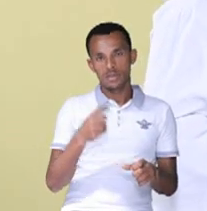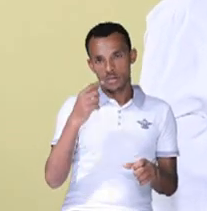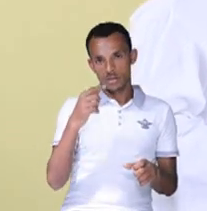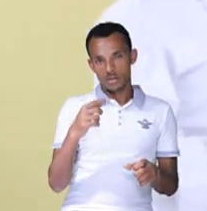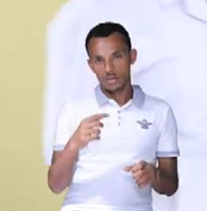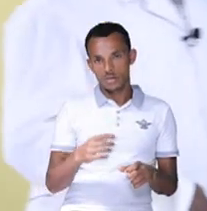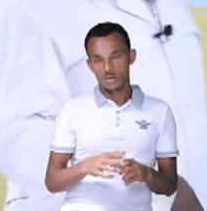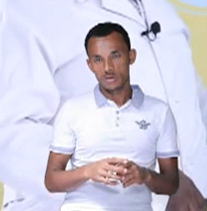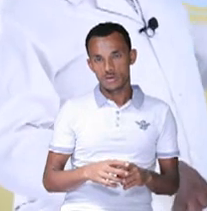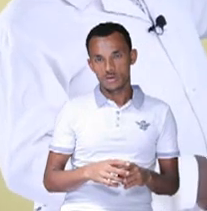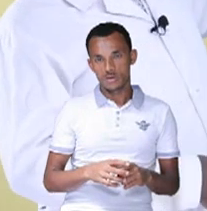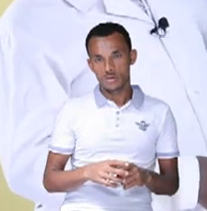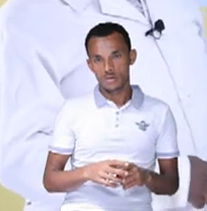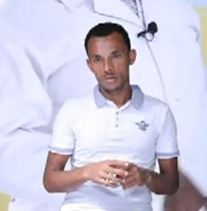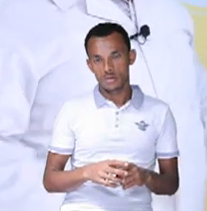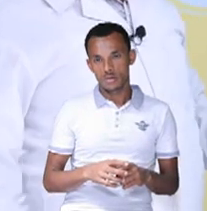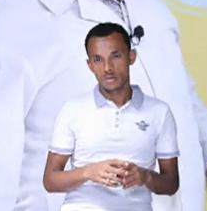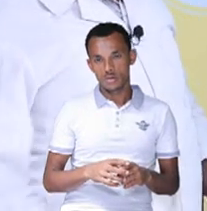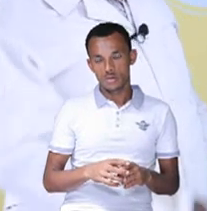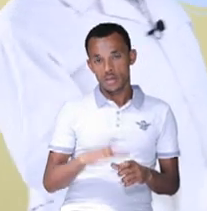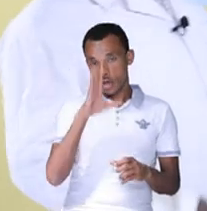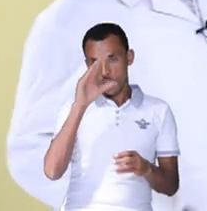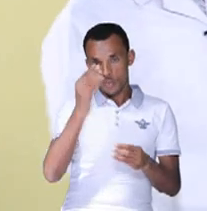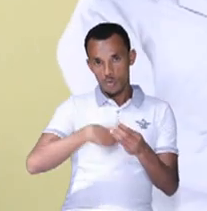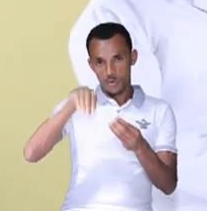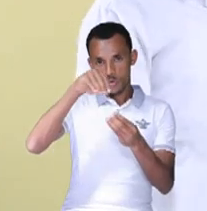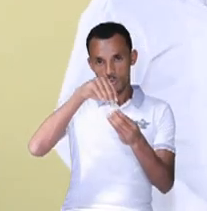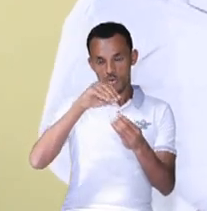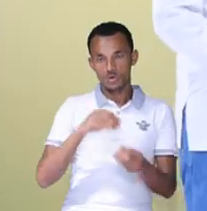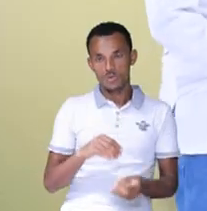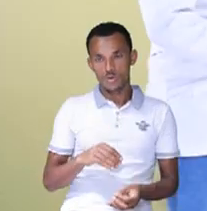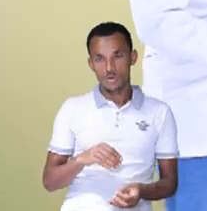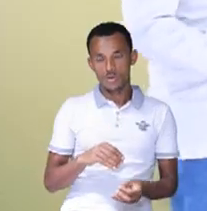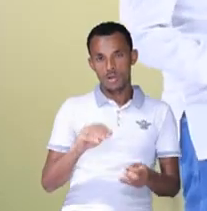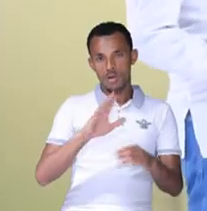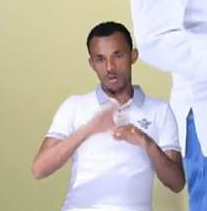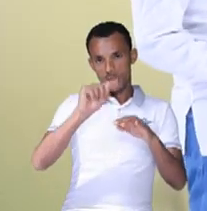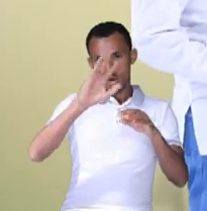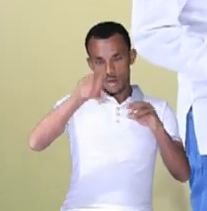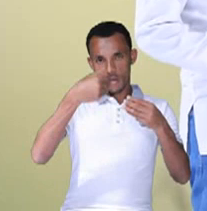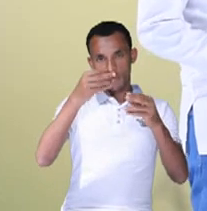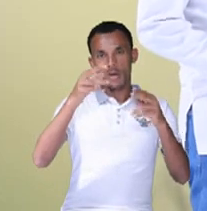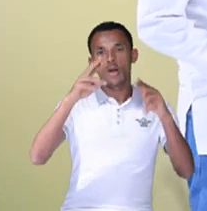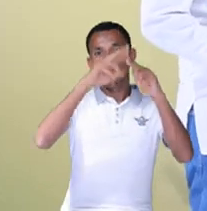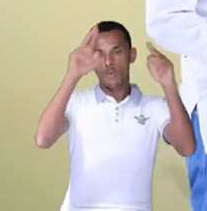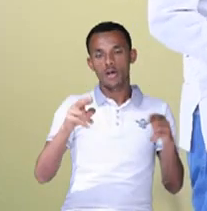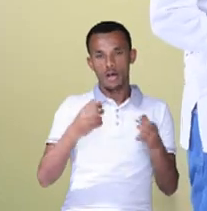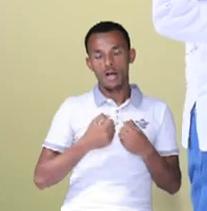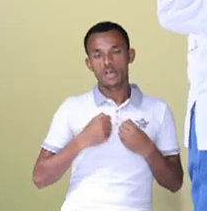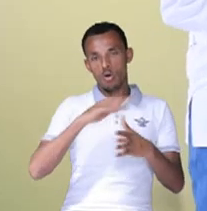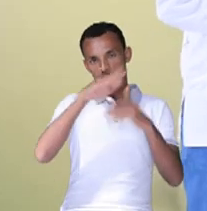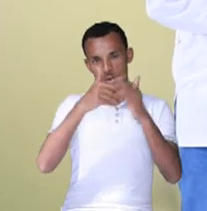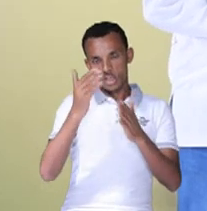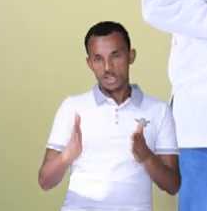each other. And also, on the given one, a rhombus has all the